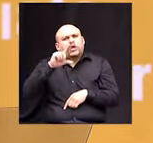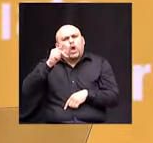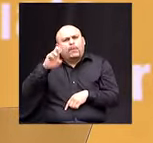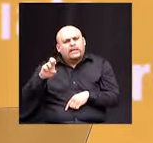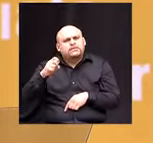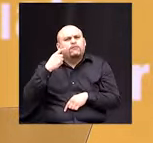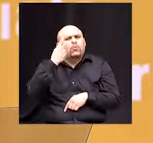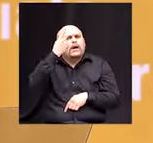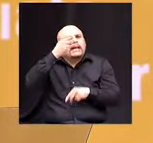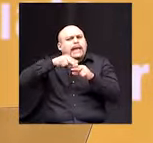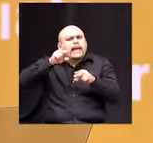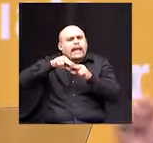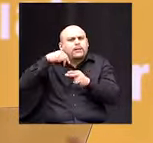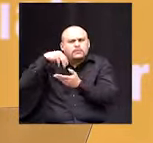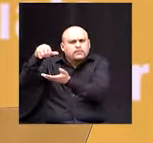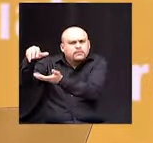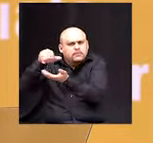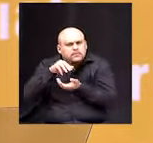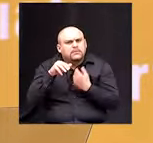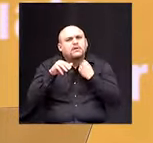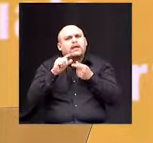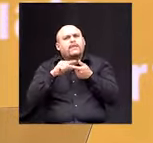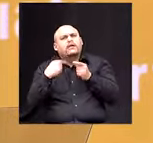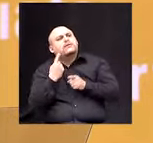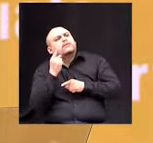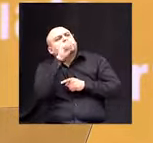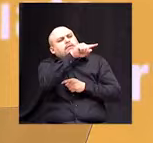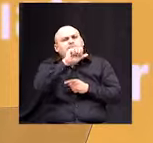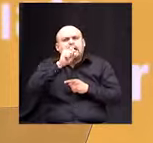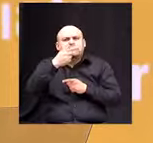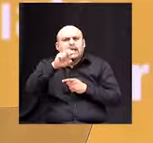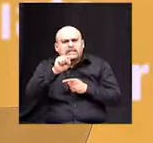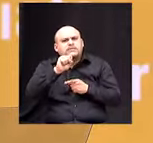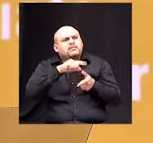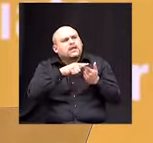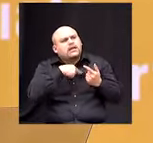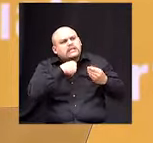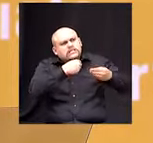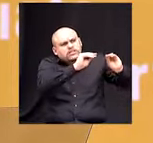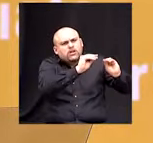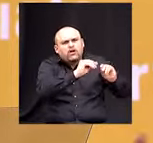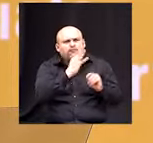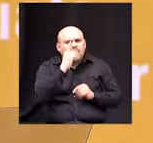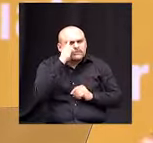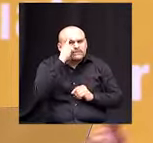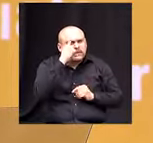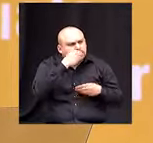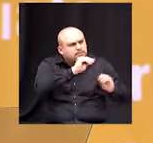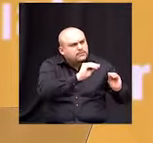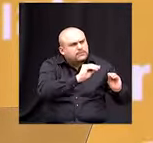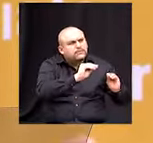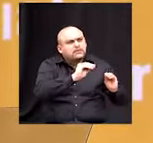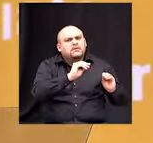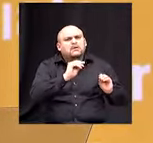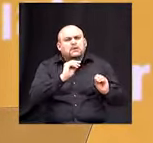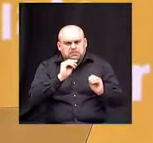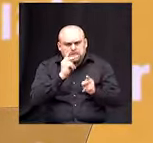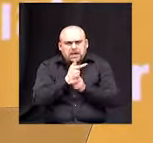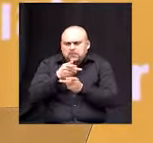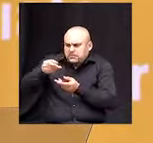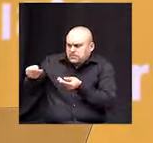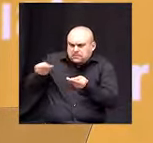egg. And then I'll go to Mrs. Estes and I'll sell it for a nickel. And I kept doing this all